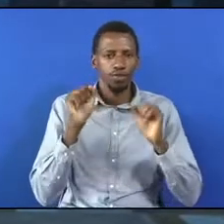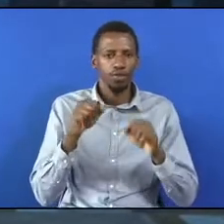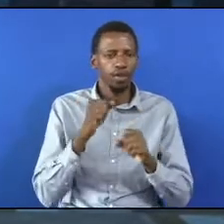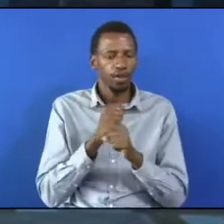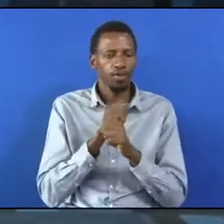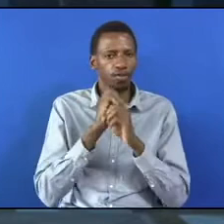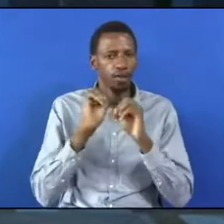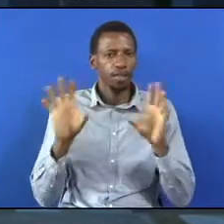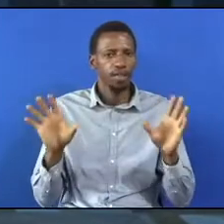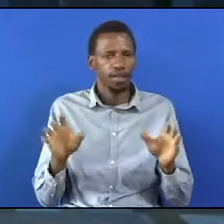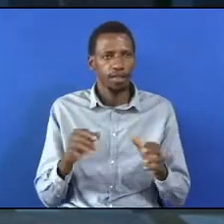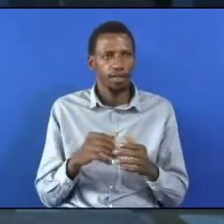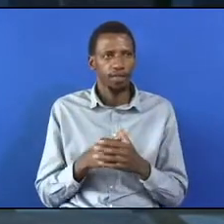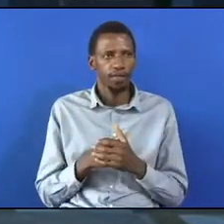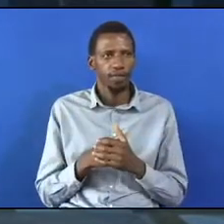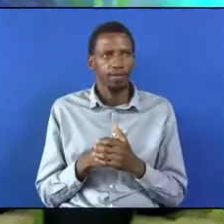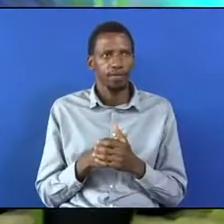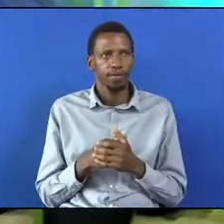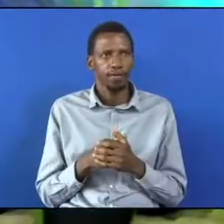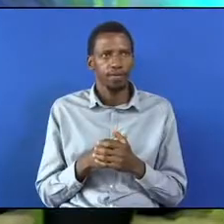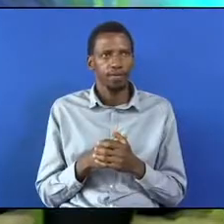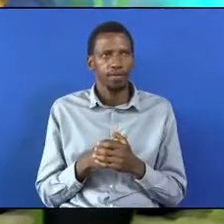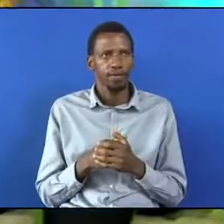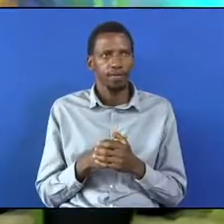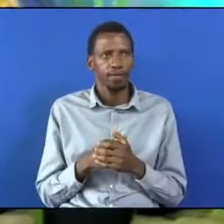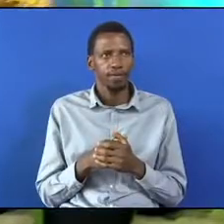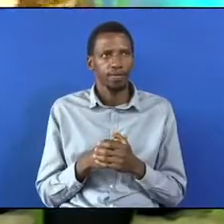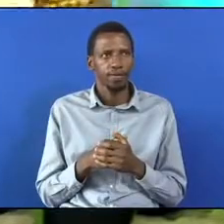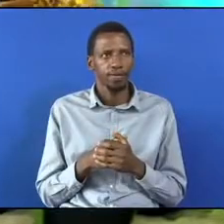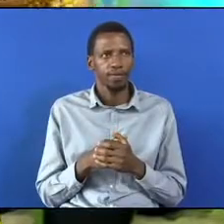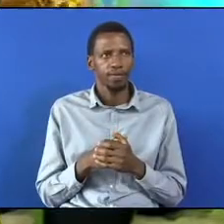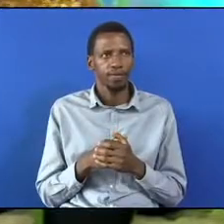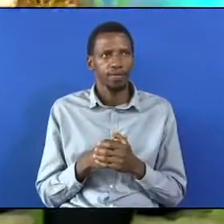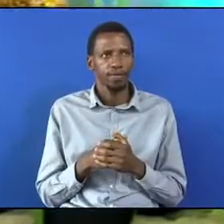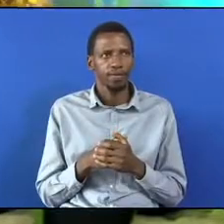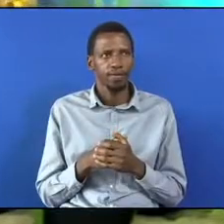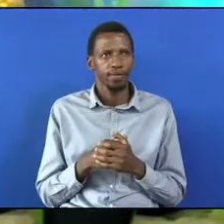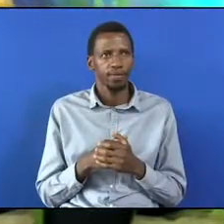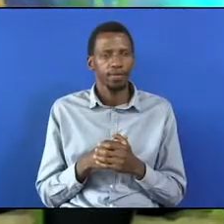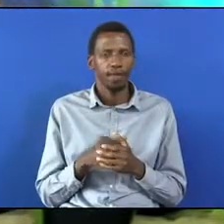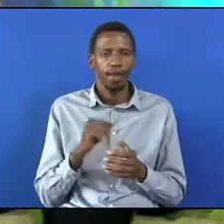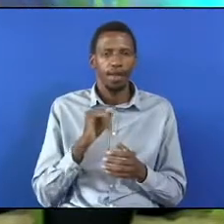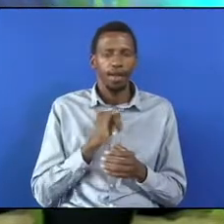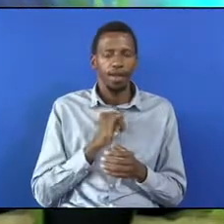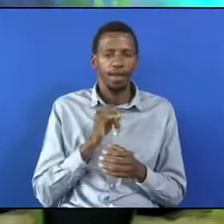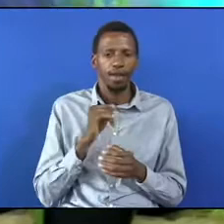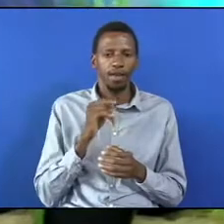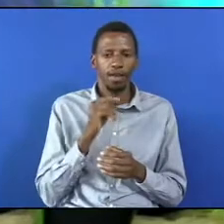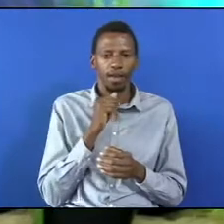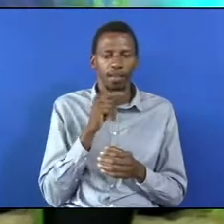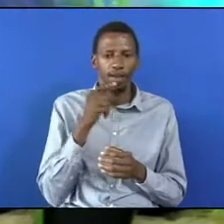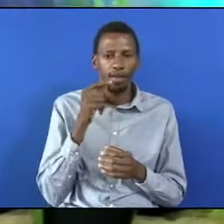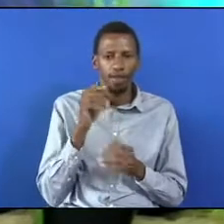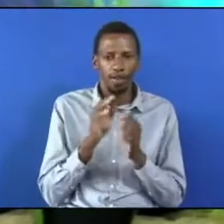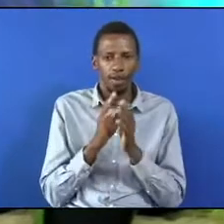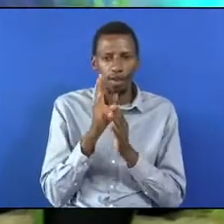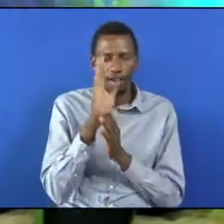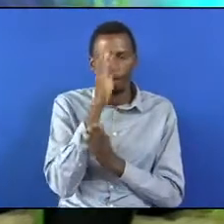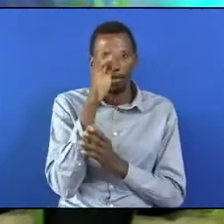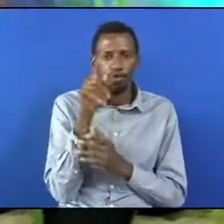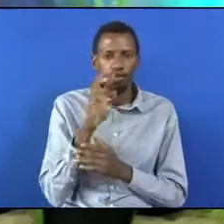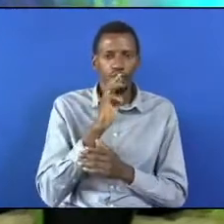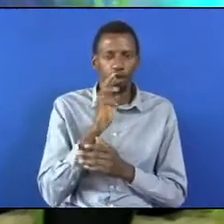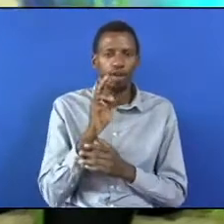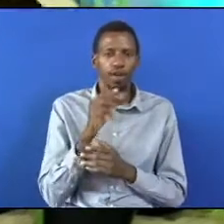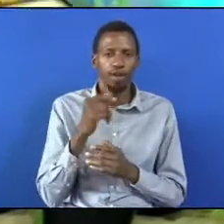you can do nothing. I am the vine, you are the